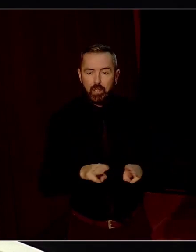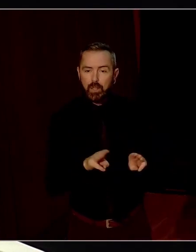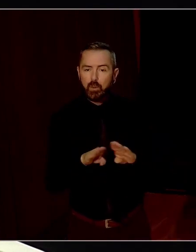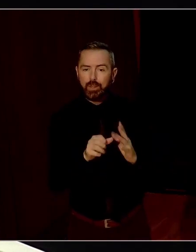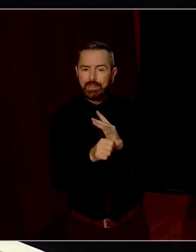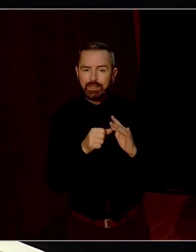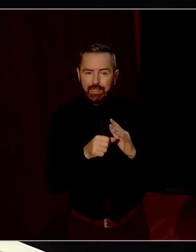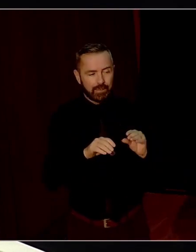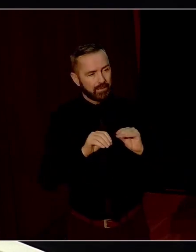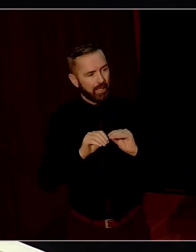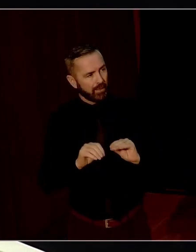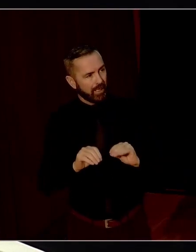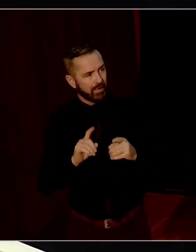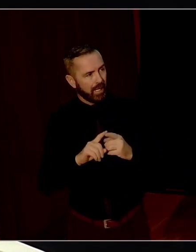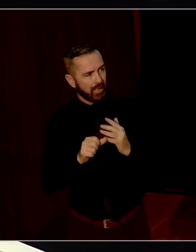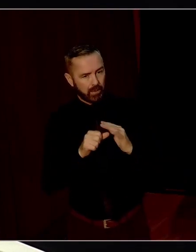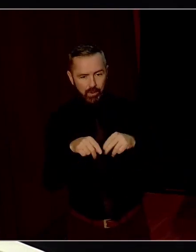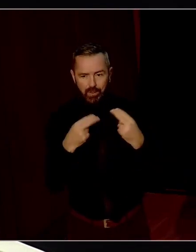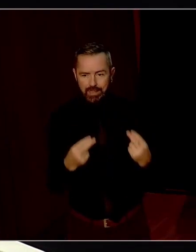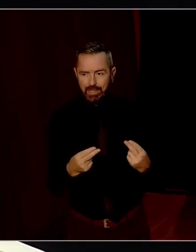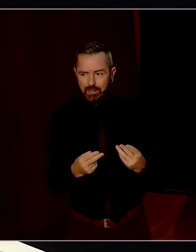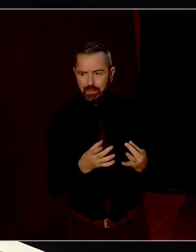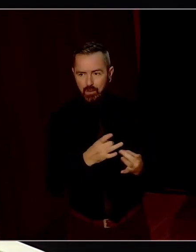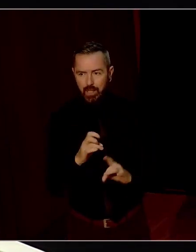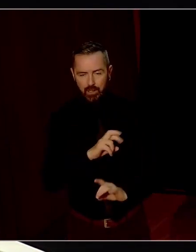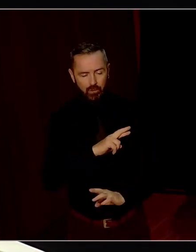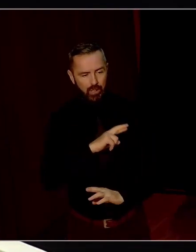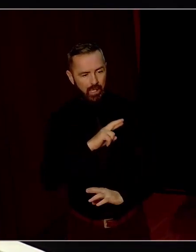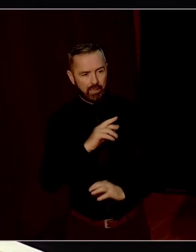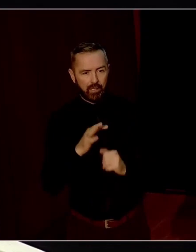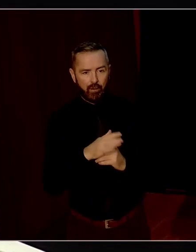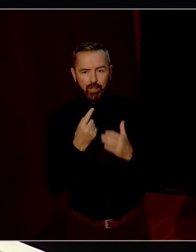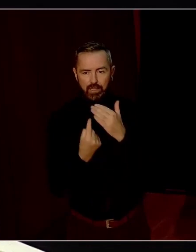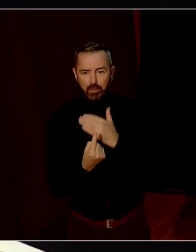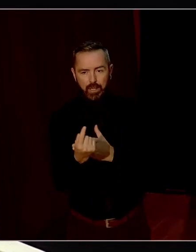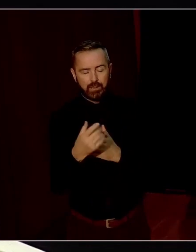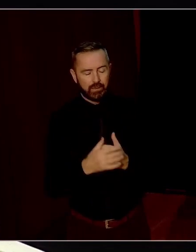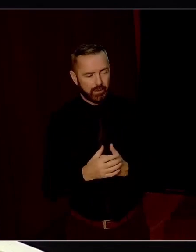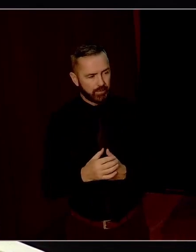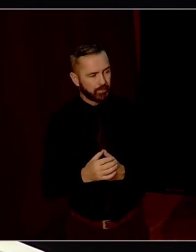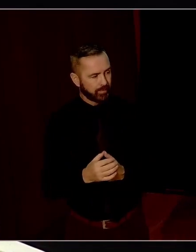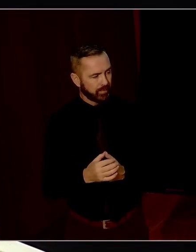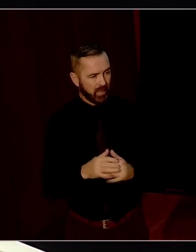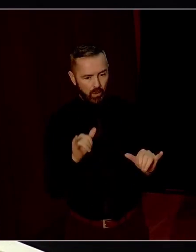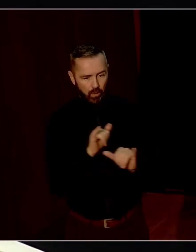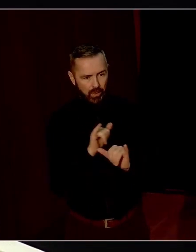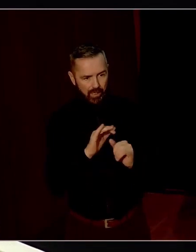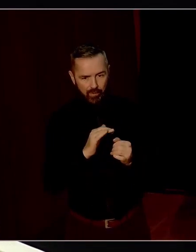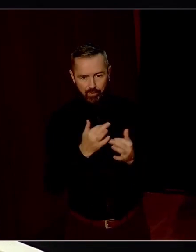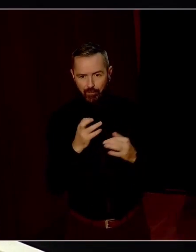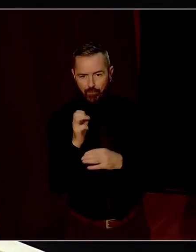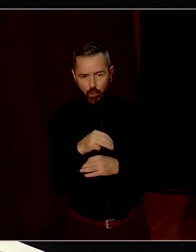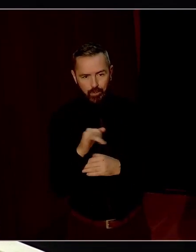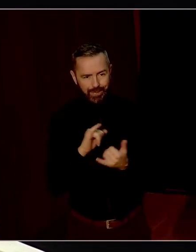with the skills, the education and the experience to make a reality of independence, whatever shape, whether